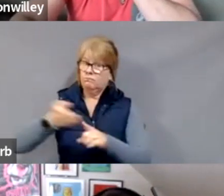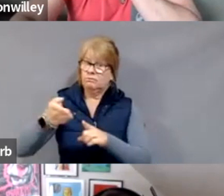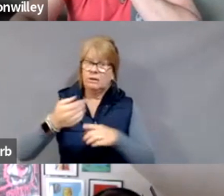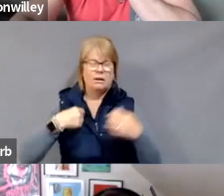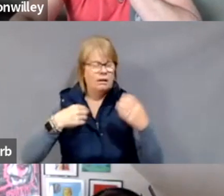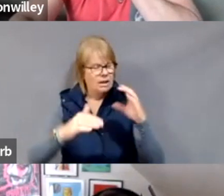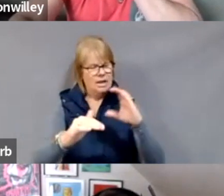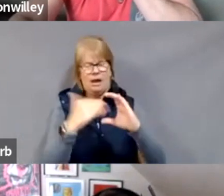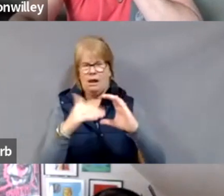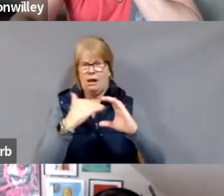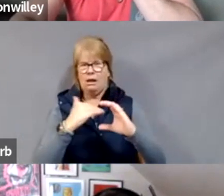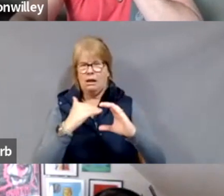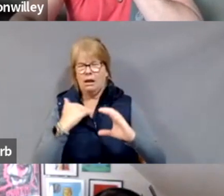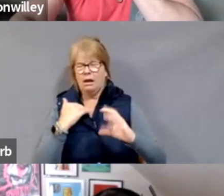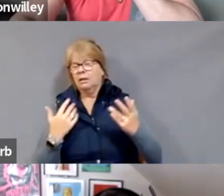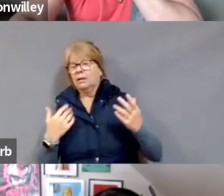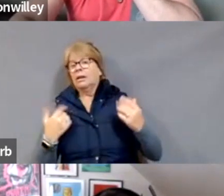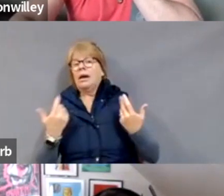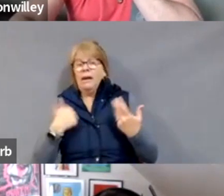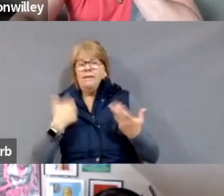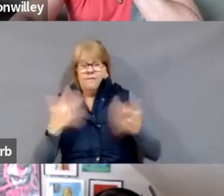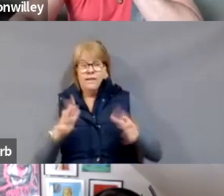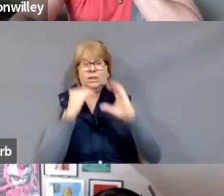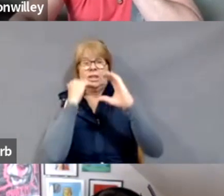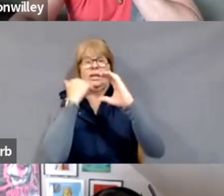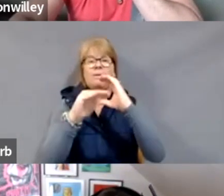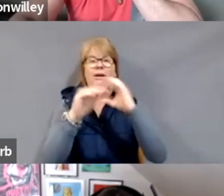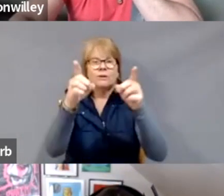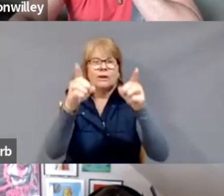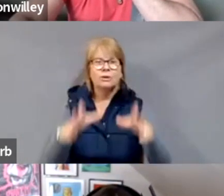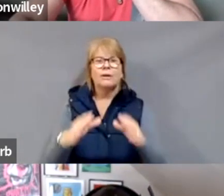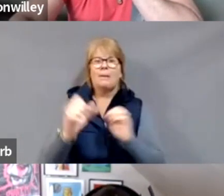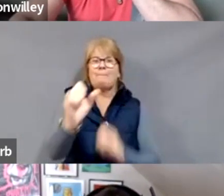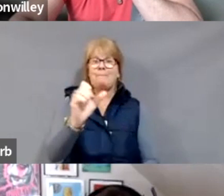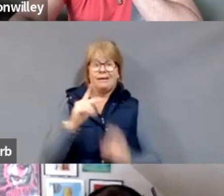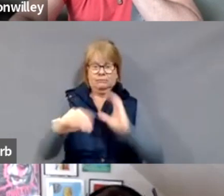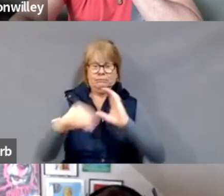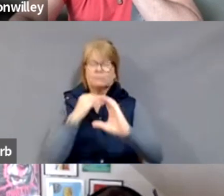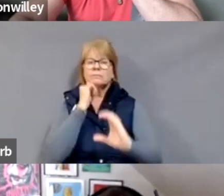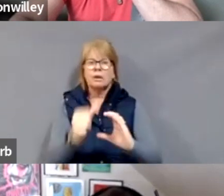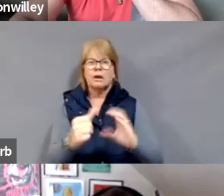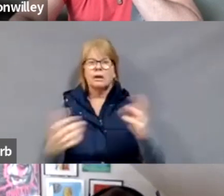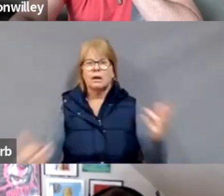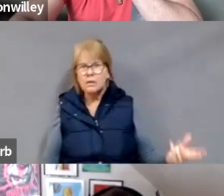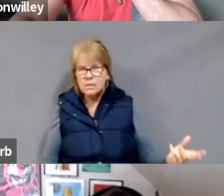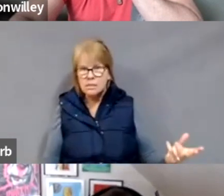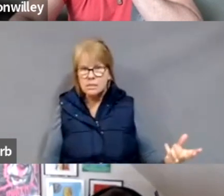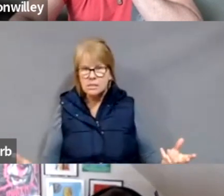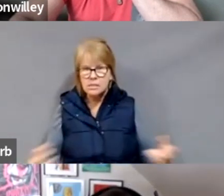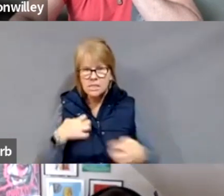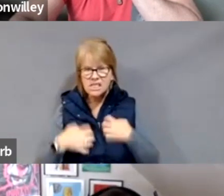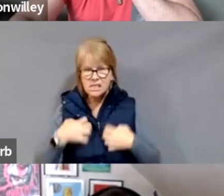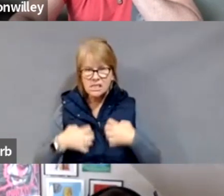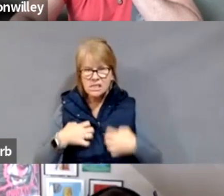emailed so many artistic directors in my life and never gotten a response. And it used to really irk me, because